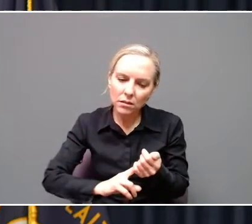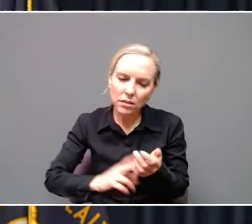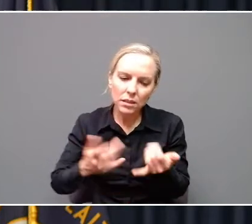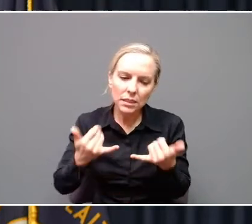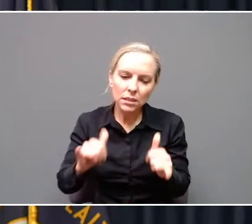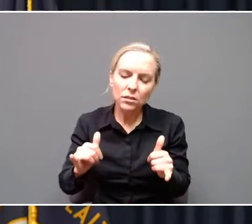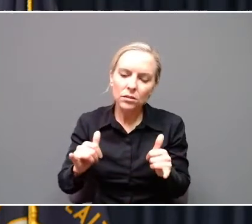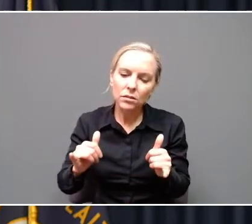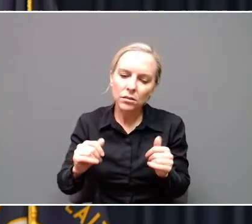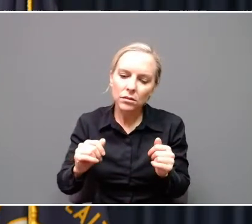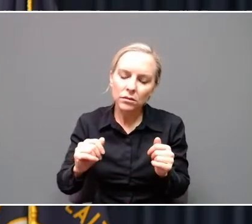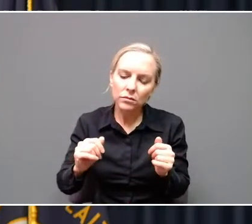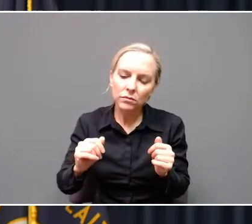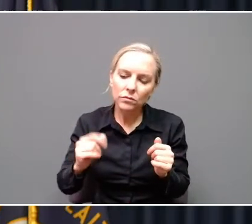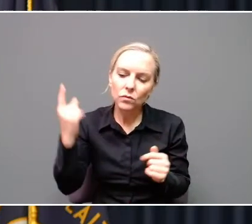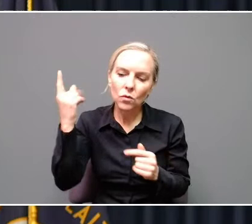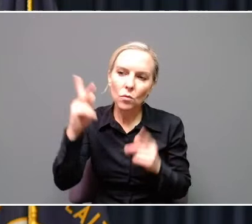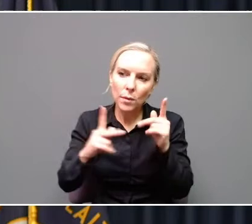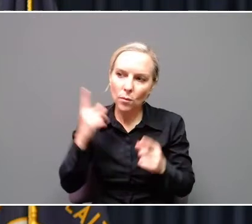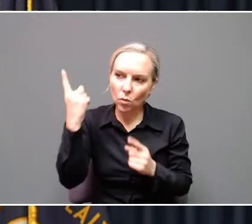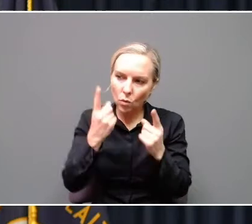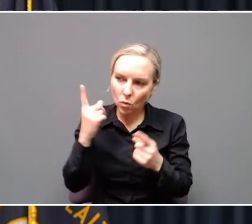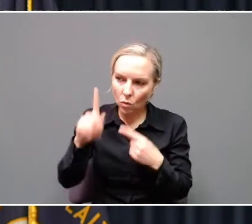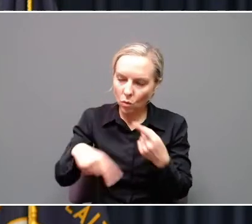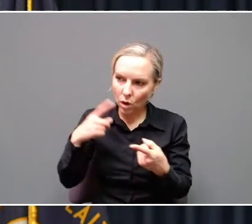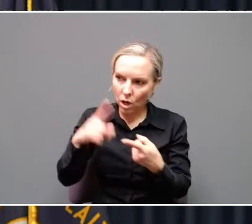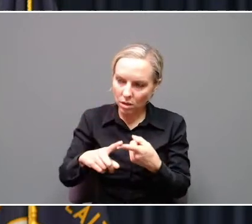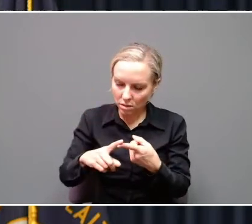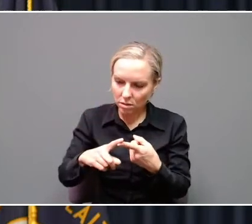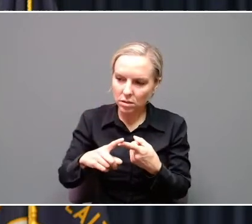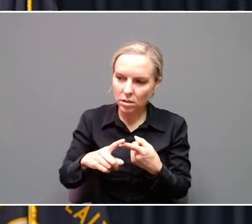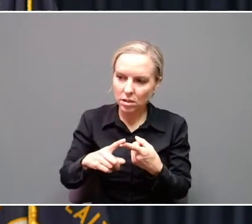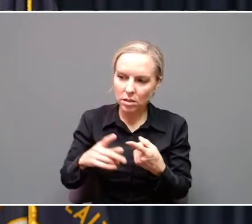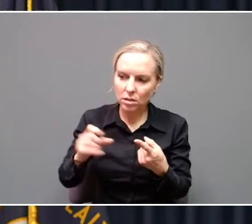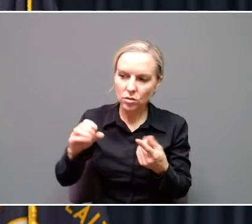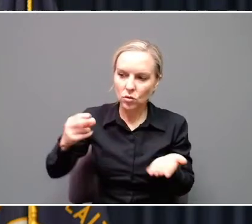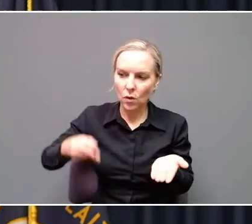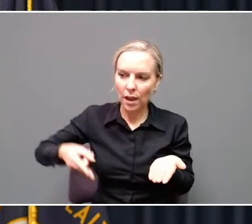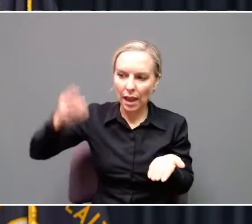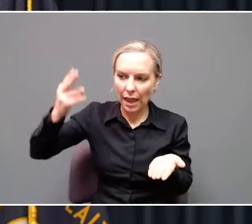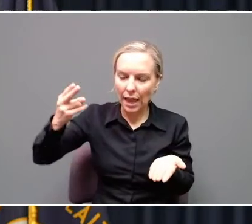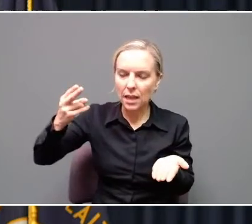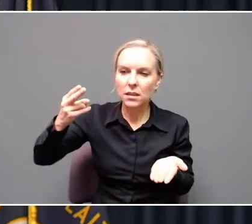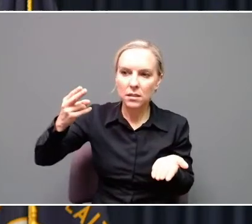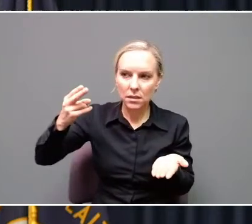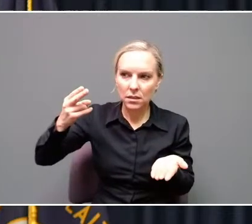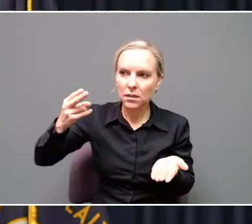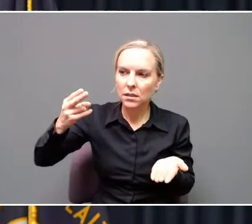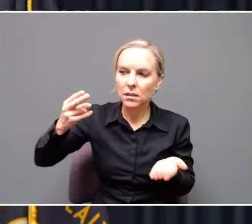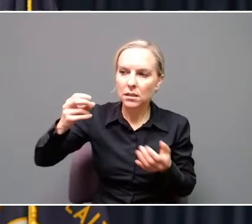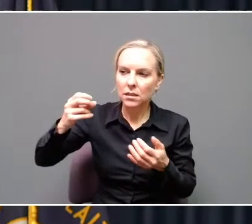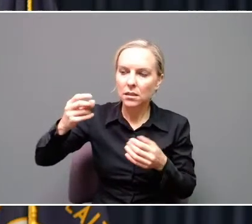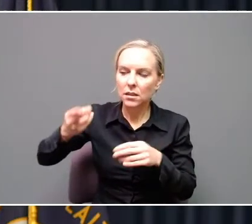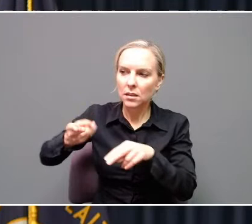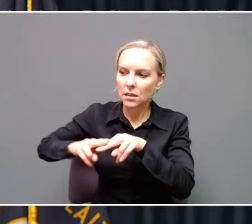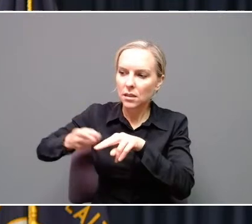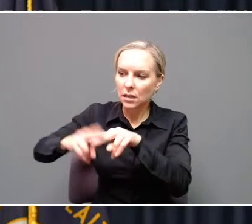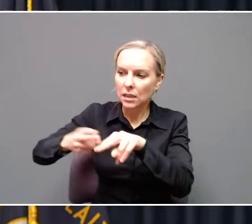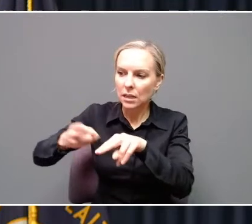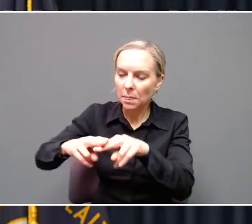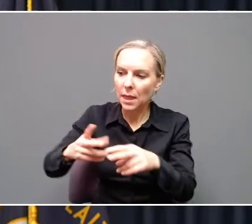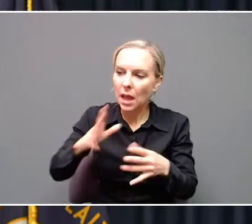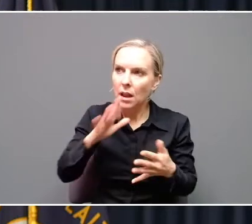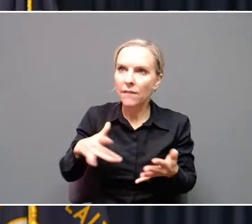people that are just wondering, when is this going to go down? It's still so high that these little things, they're not making as big of a dent as